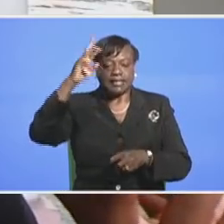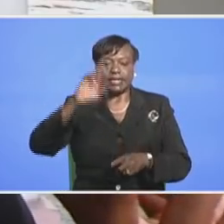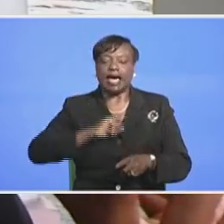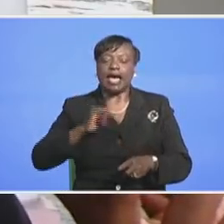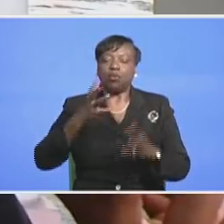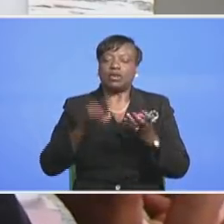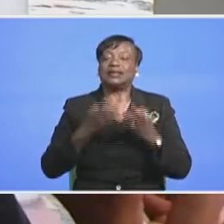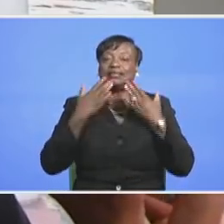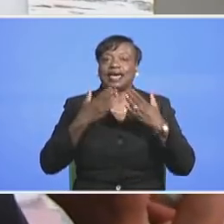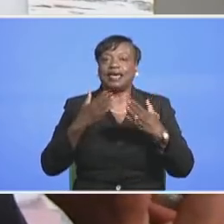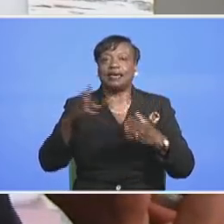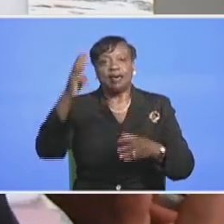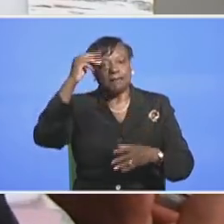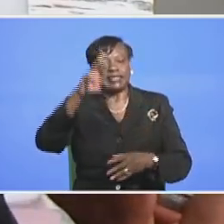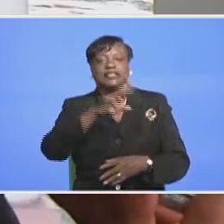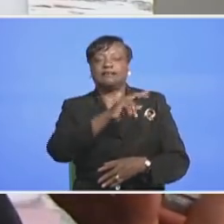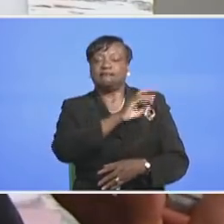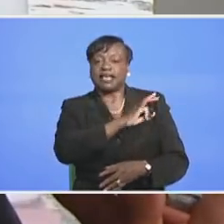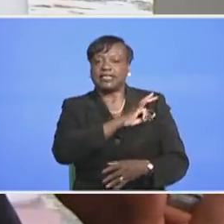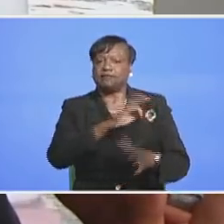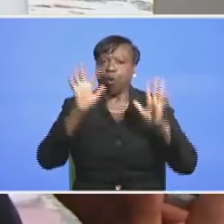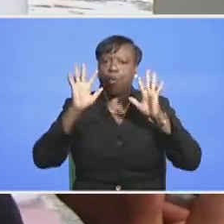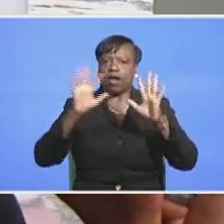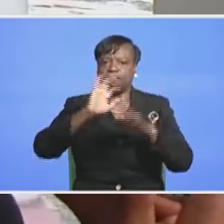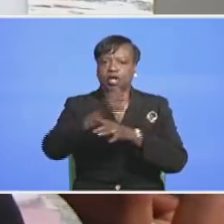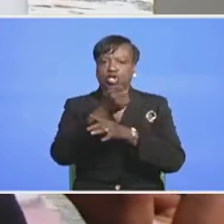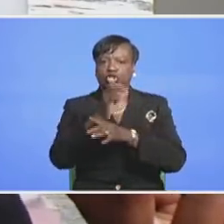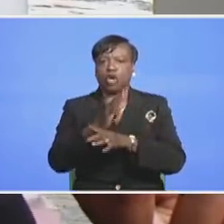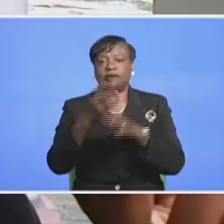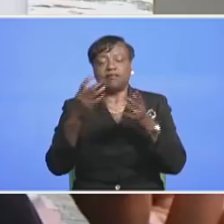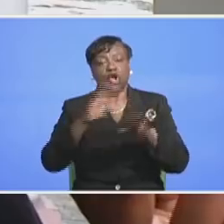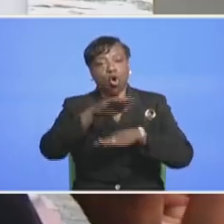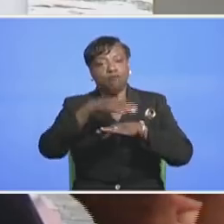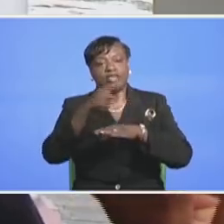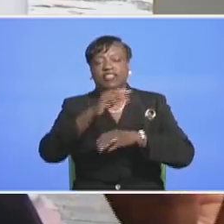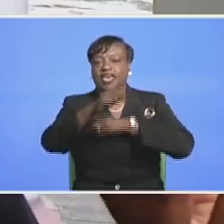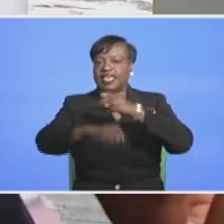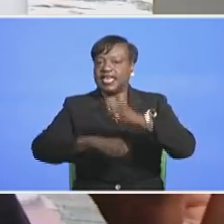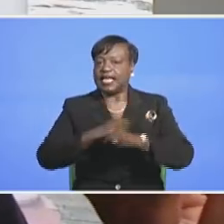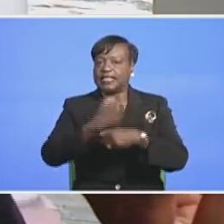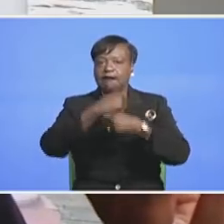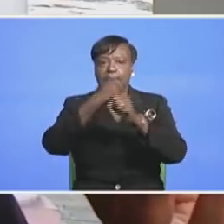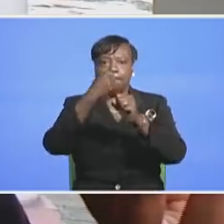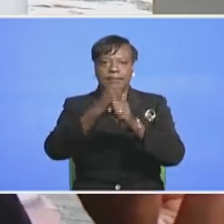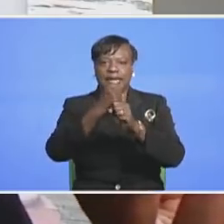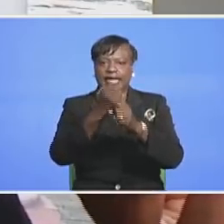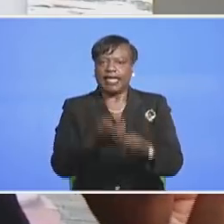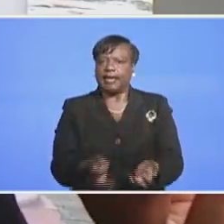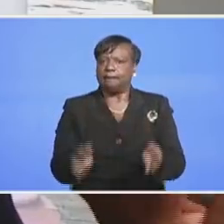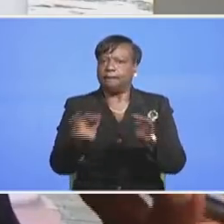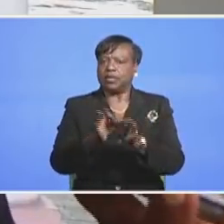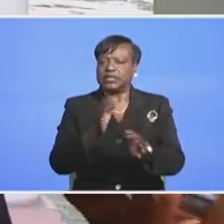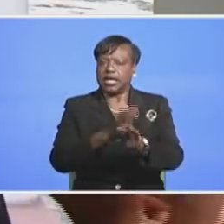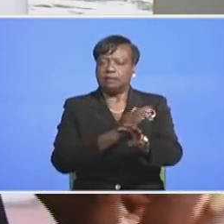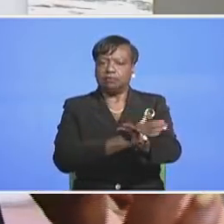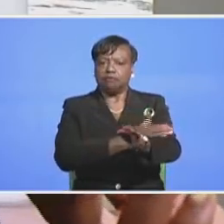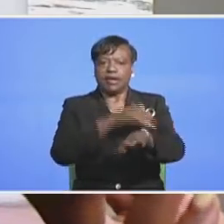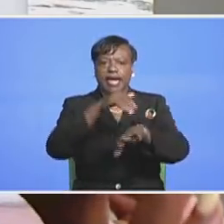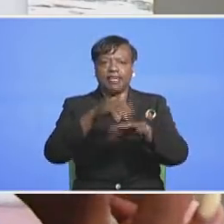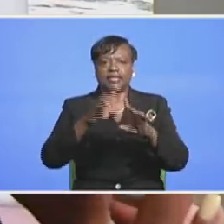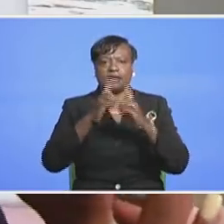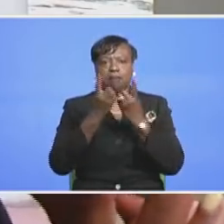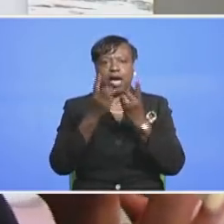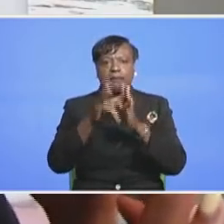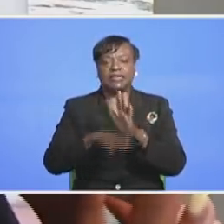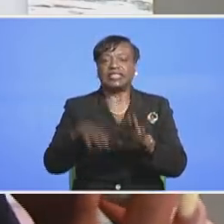for the excellent job that he has done over the years. He's made significant improvement at the department and